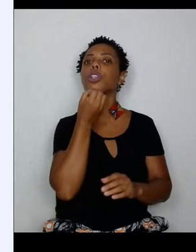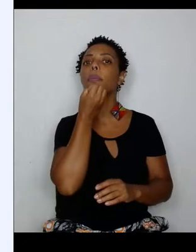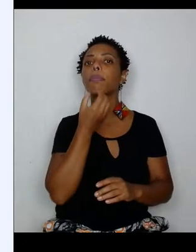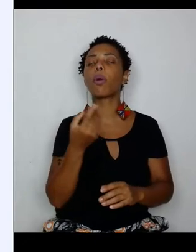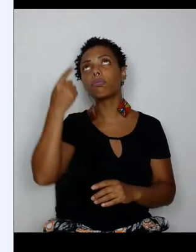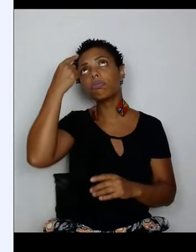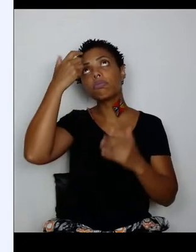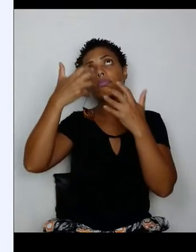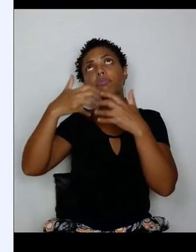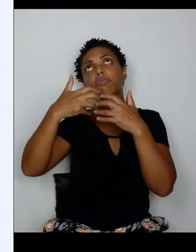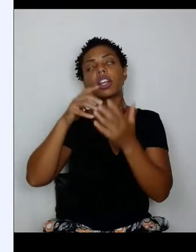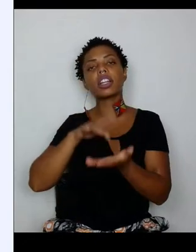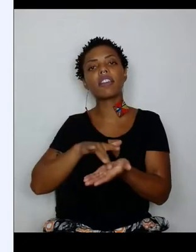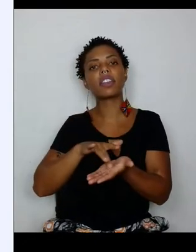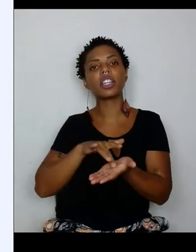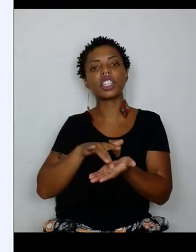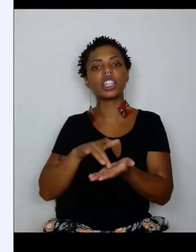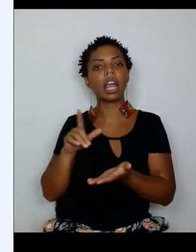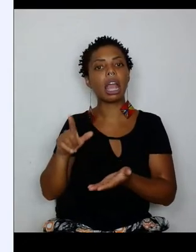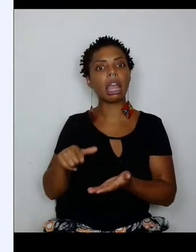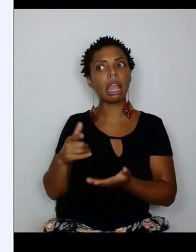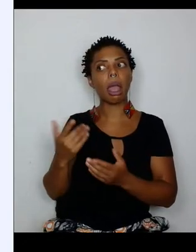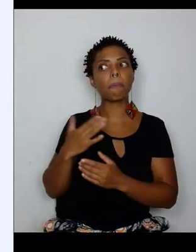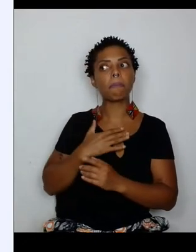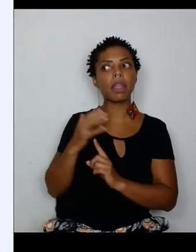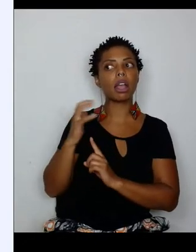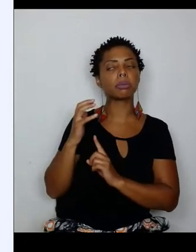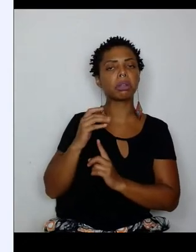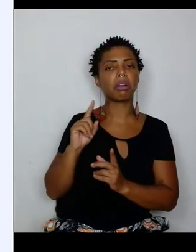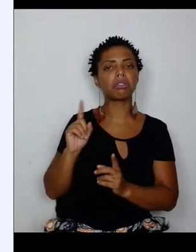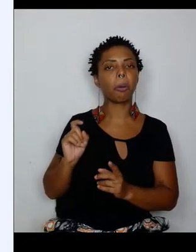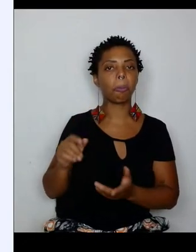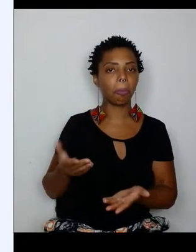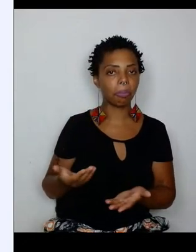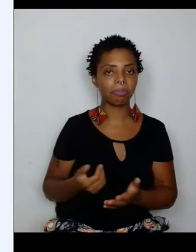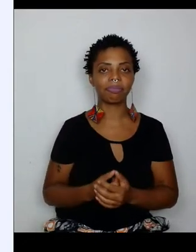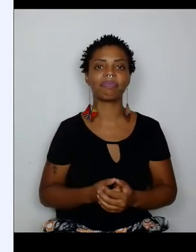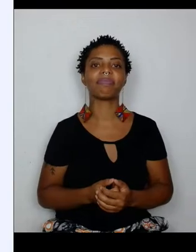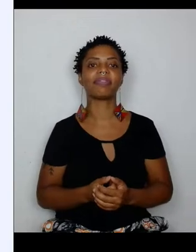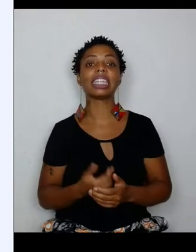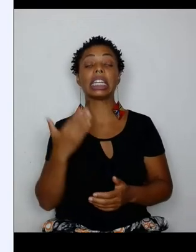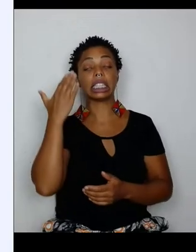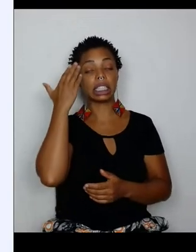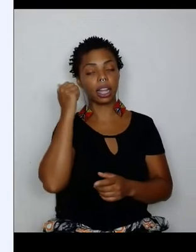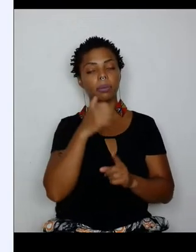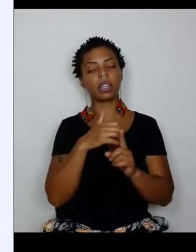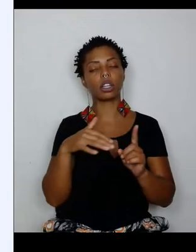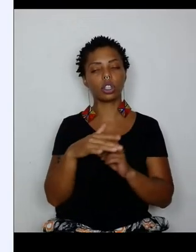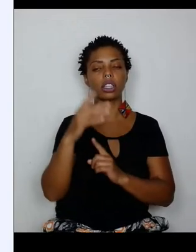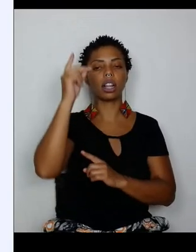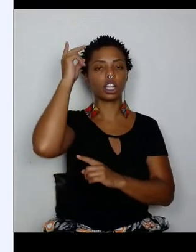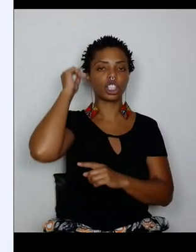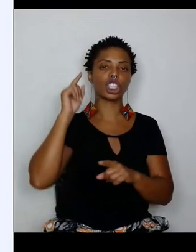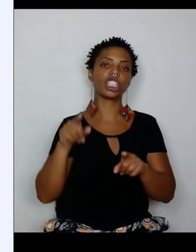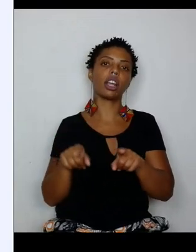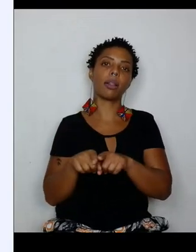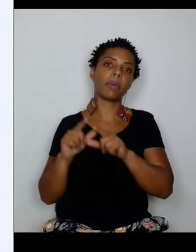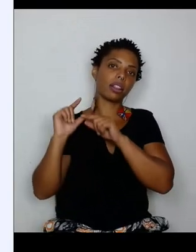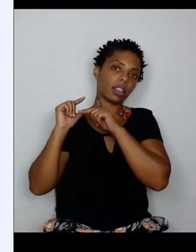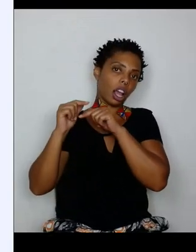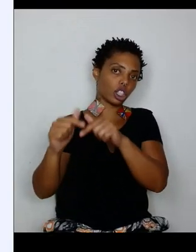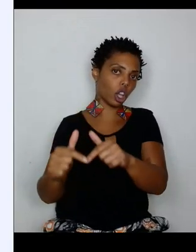source we know that in ancient and traditional societies it has long been customary to regard